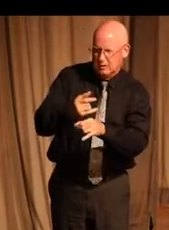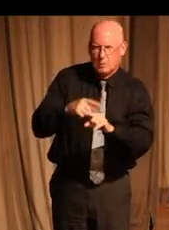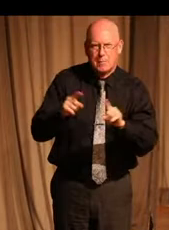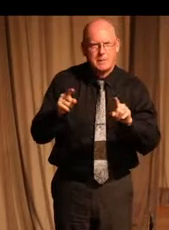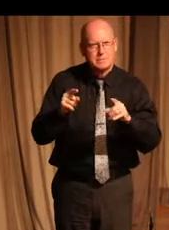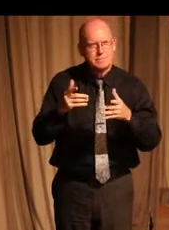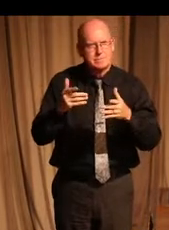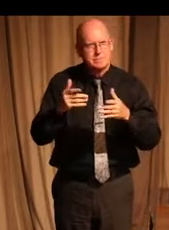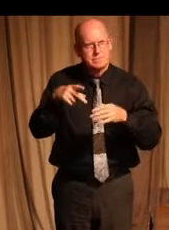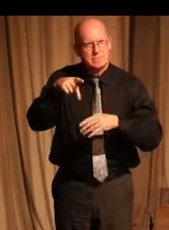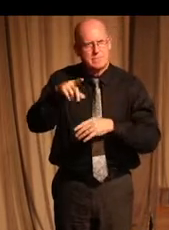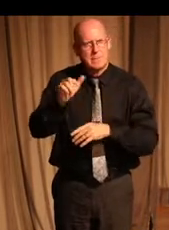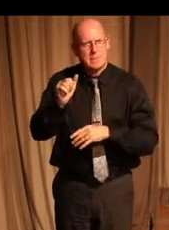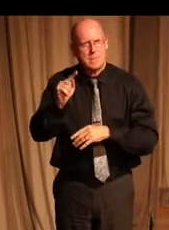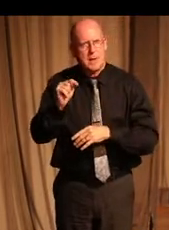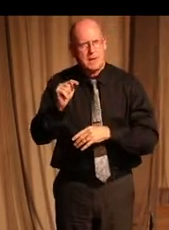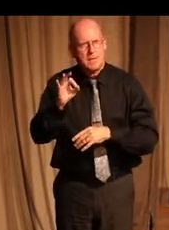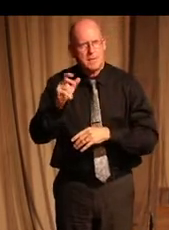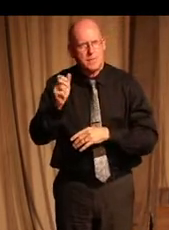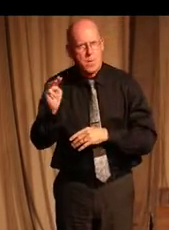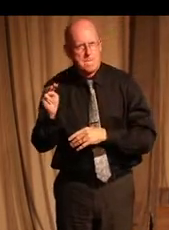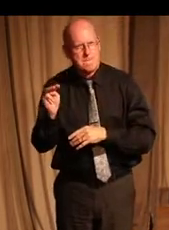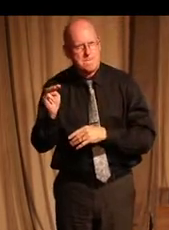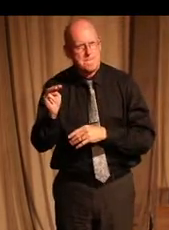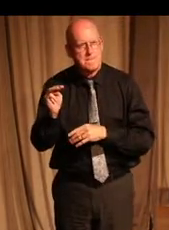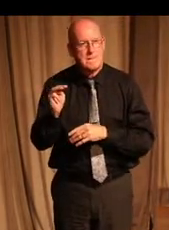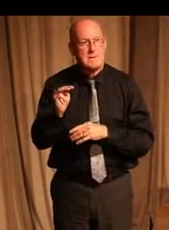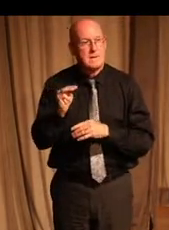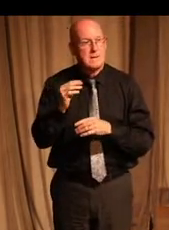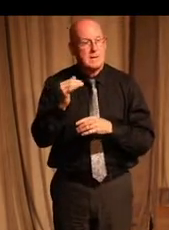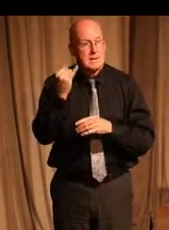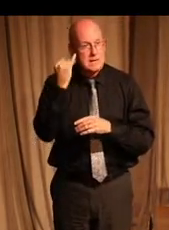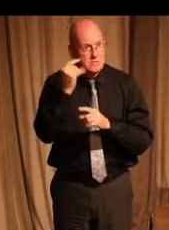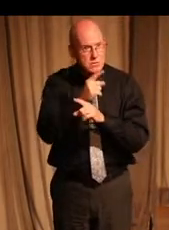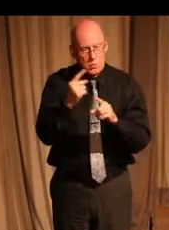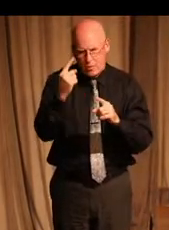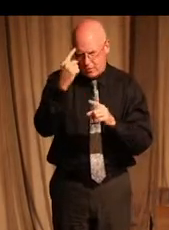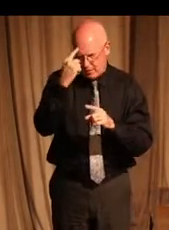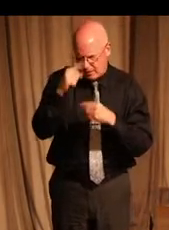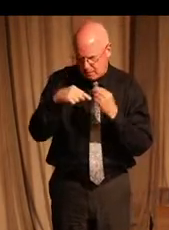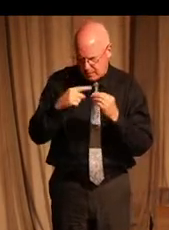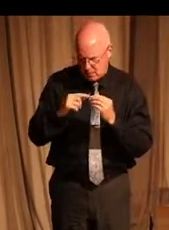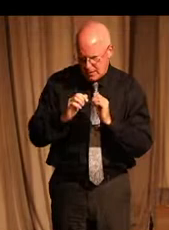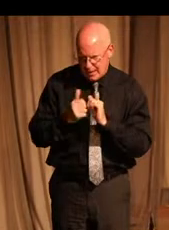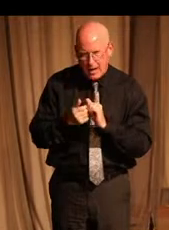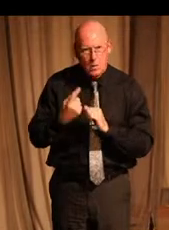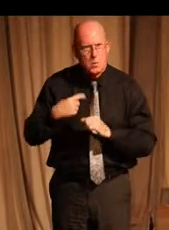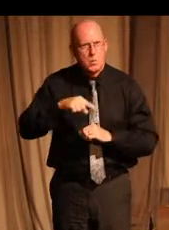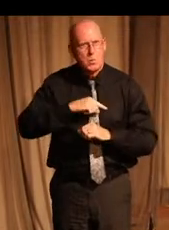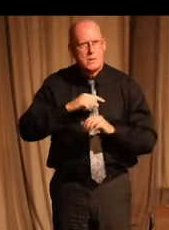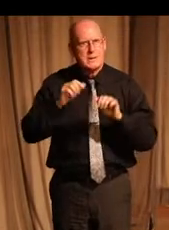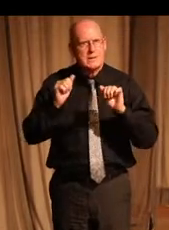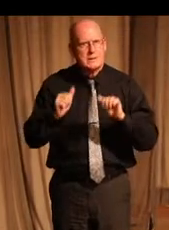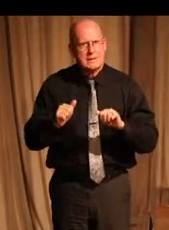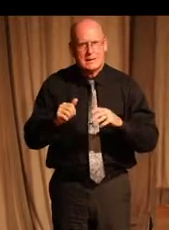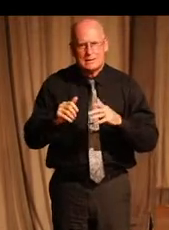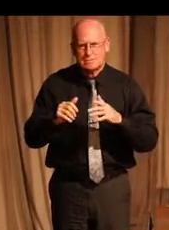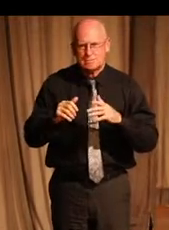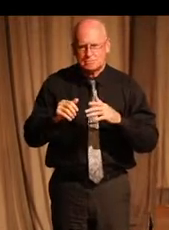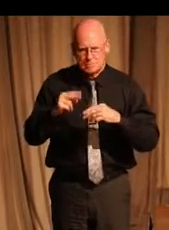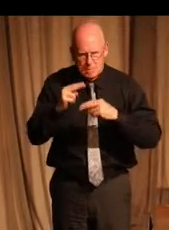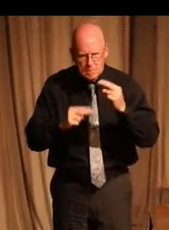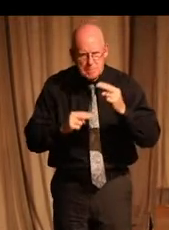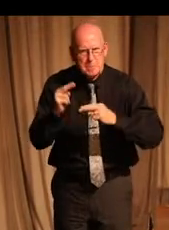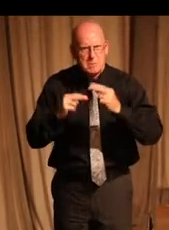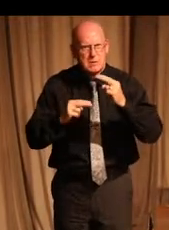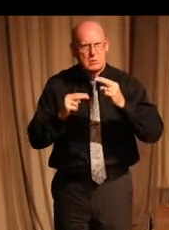platforms. And if all of you who are here, like thinking about the ways that we can actually build radical institutions or platforms for